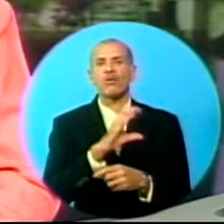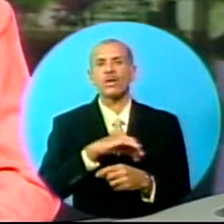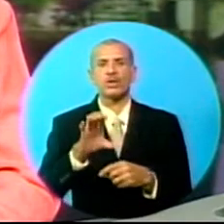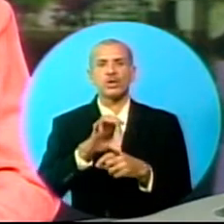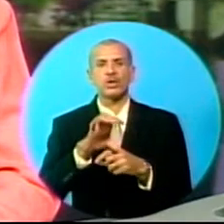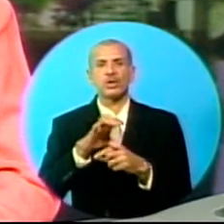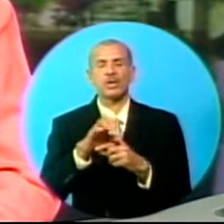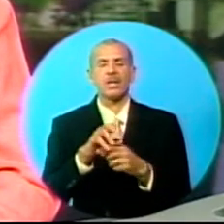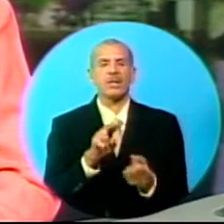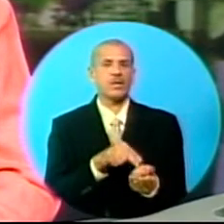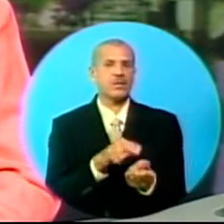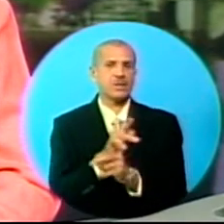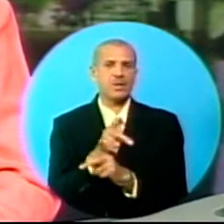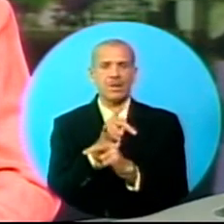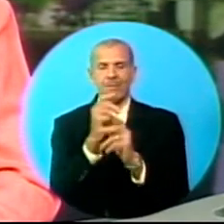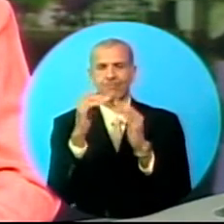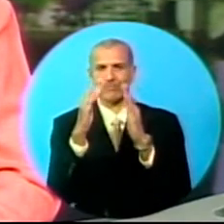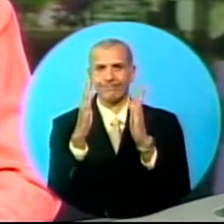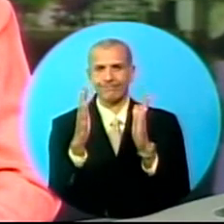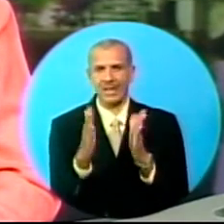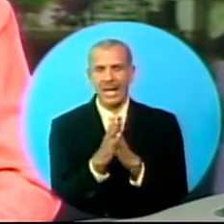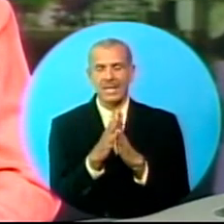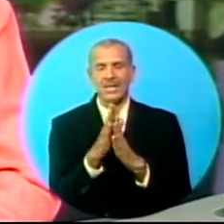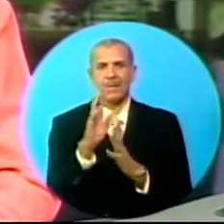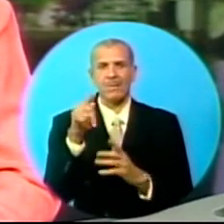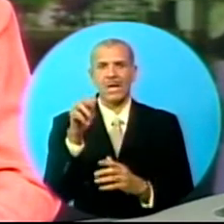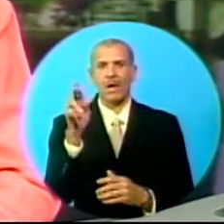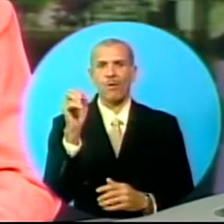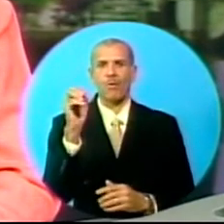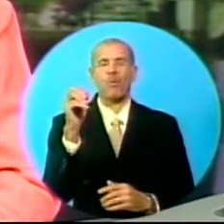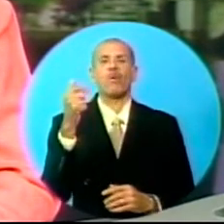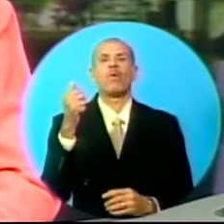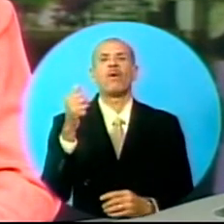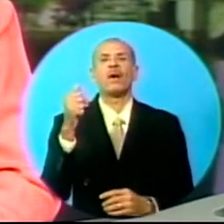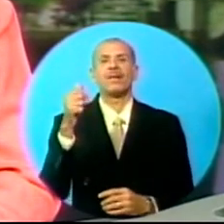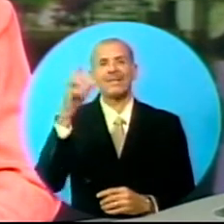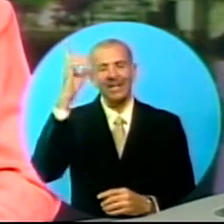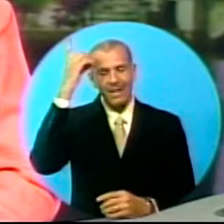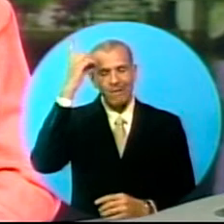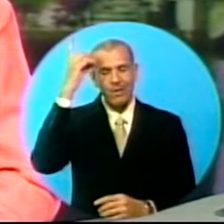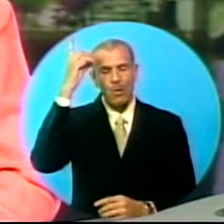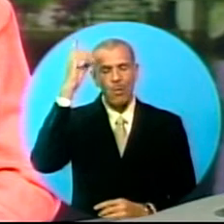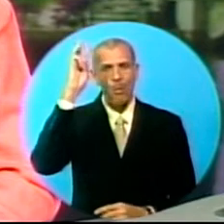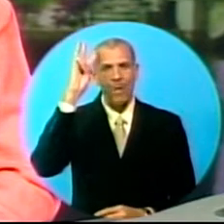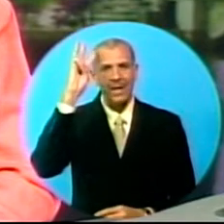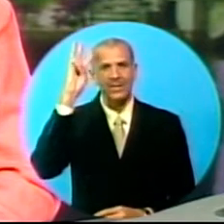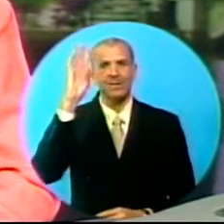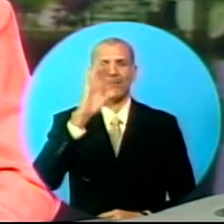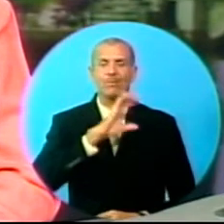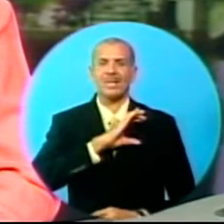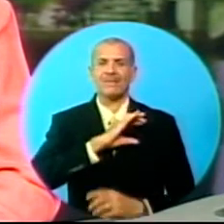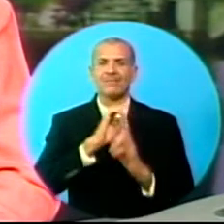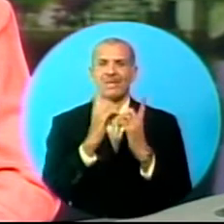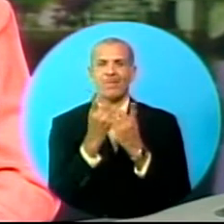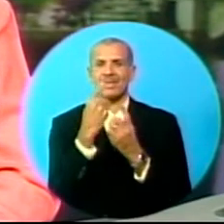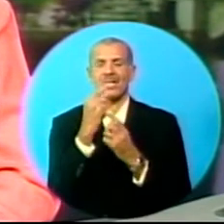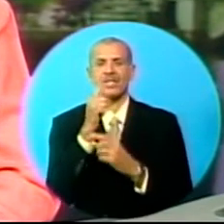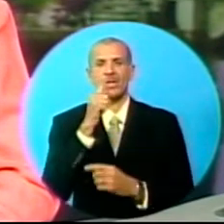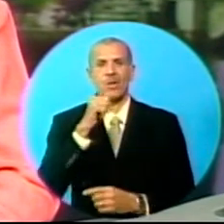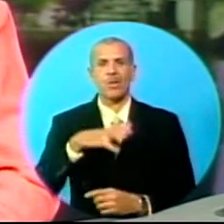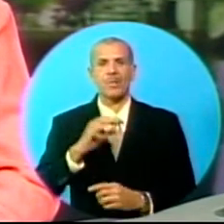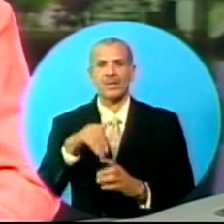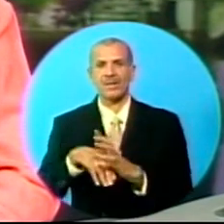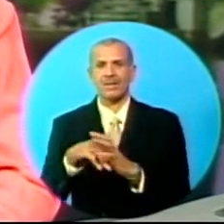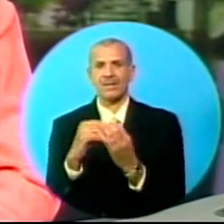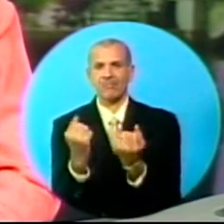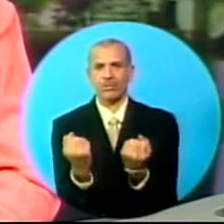nursing home. Police Public Relations Officer Acting Assistant Superintendent David Welch says a woman is now in custody, assisting